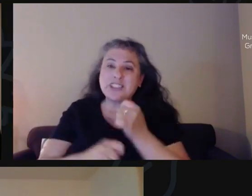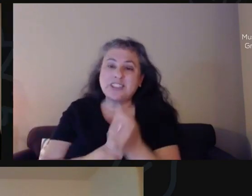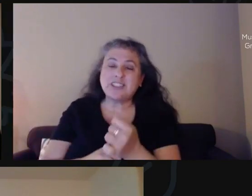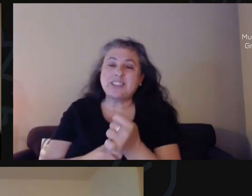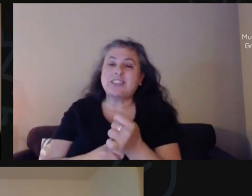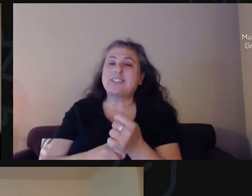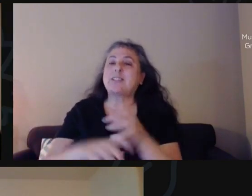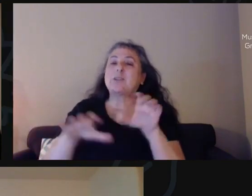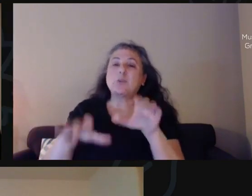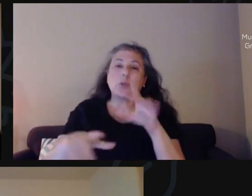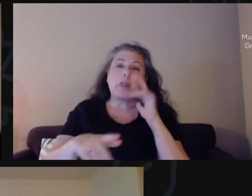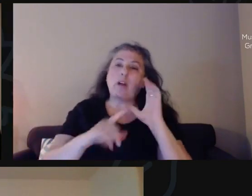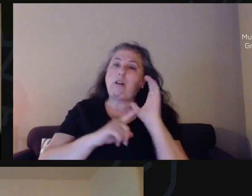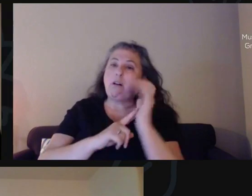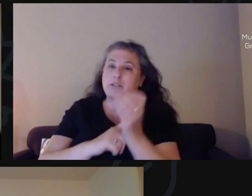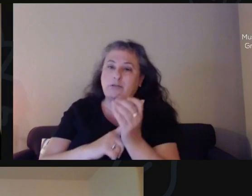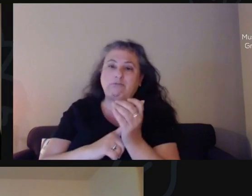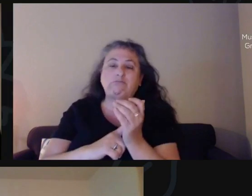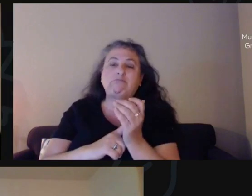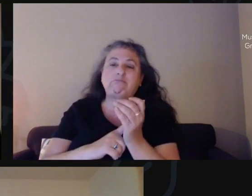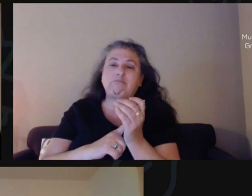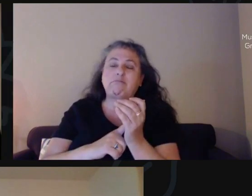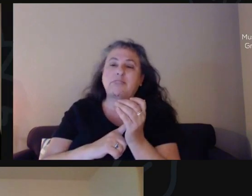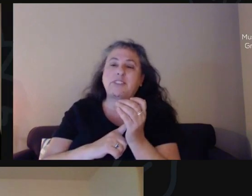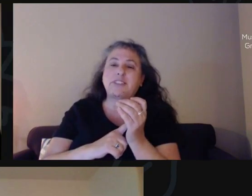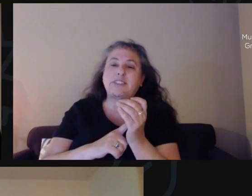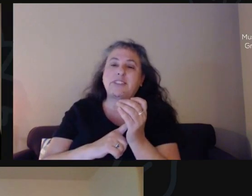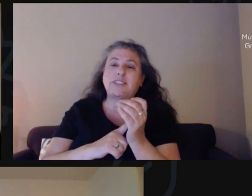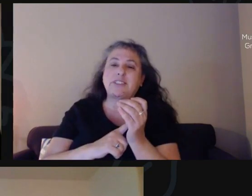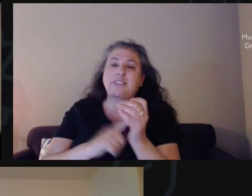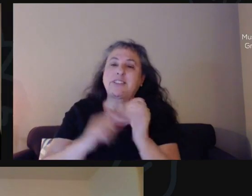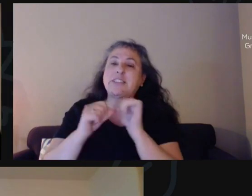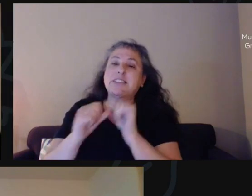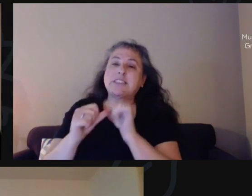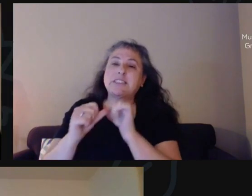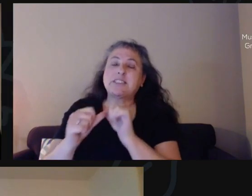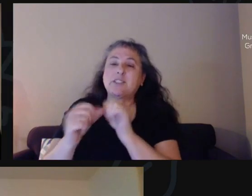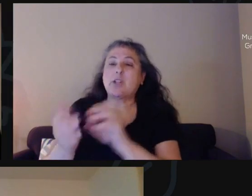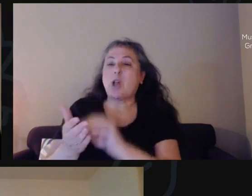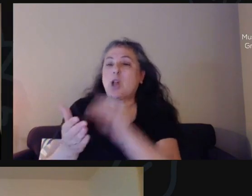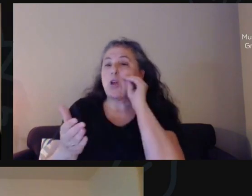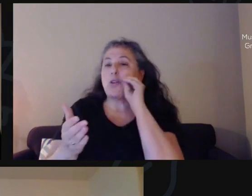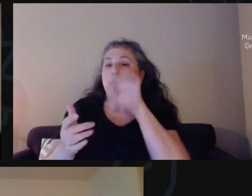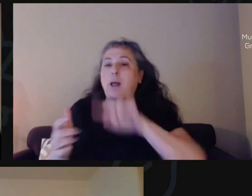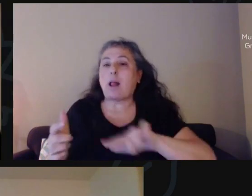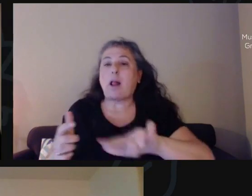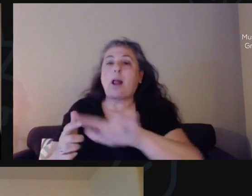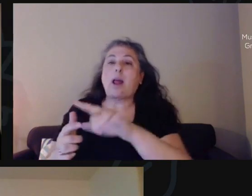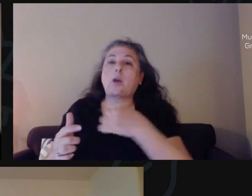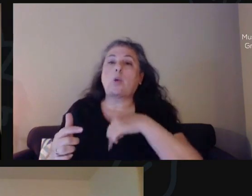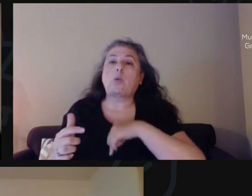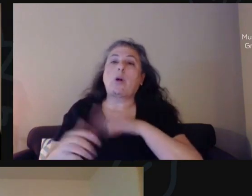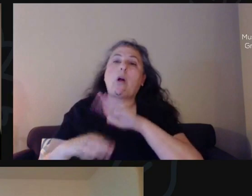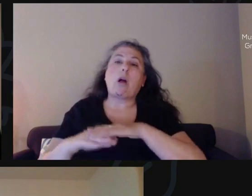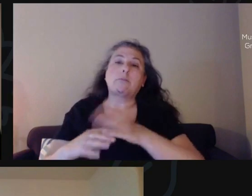practicing their culture, and learning, continuing to learn from the land that we are on.